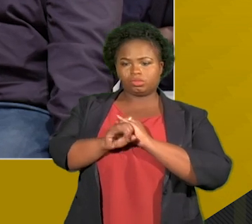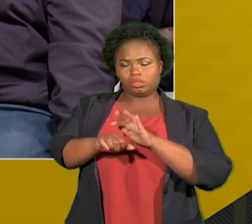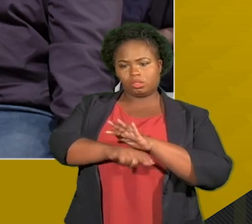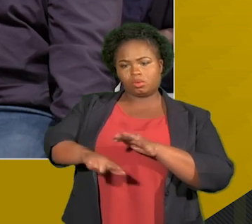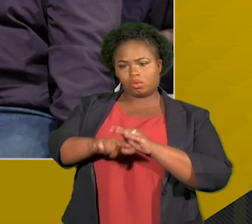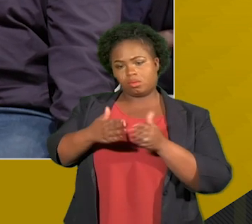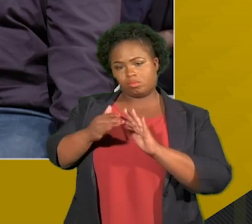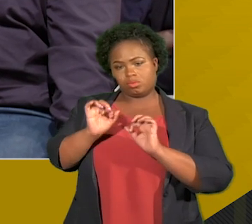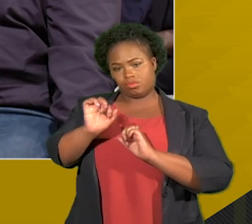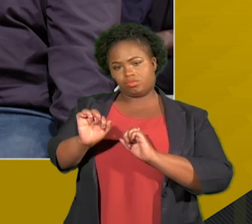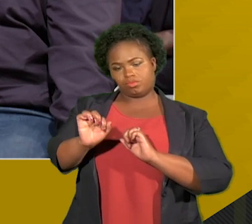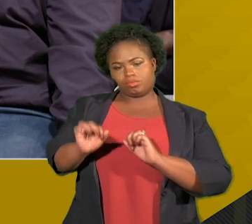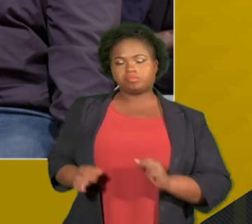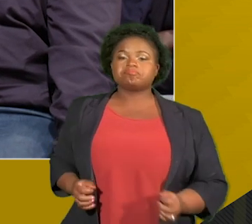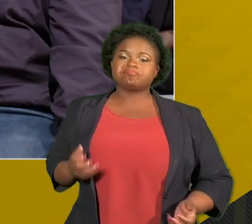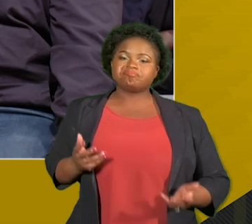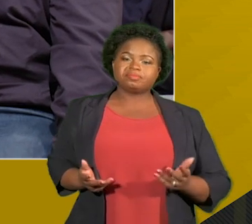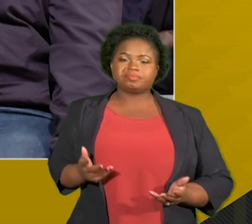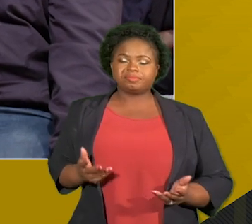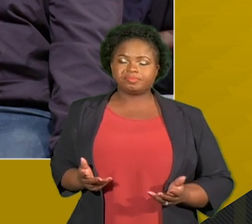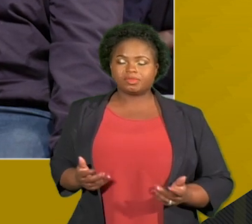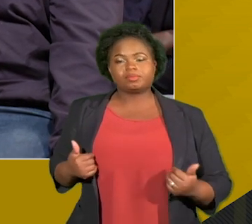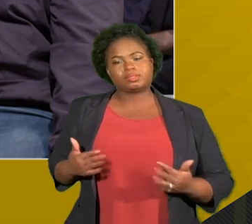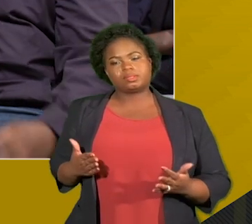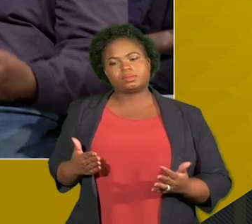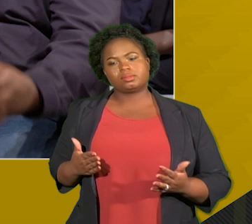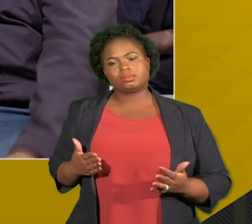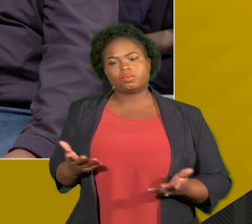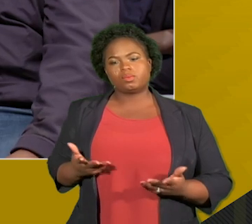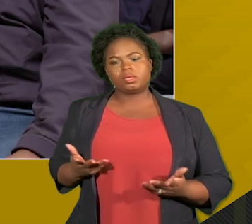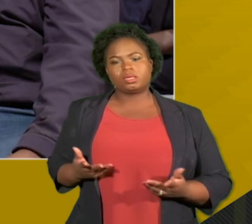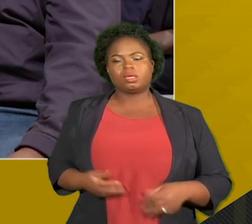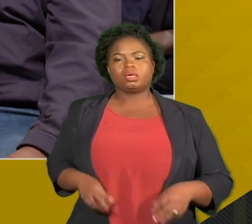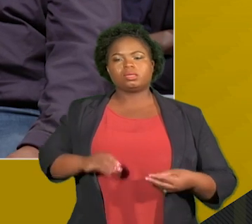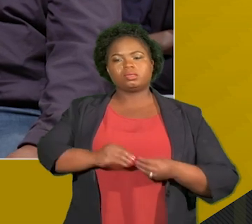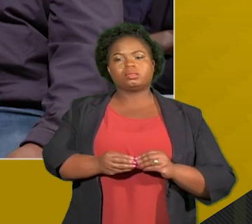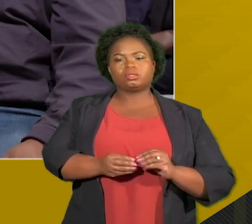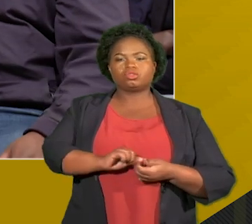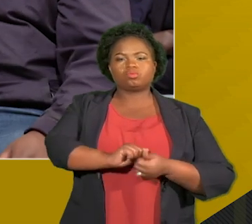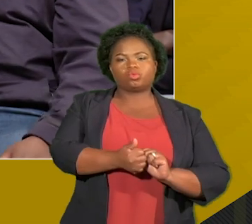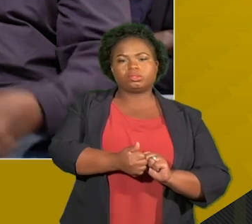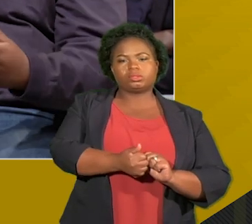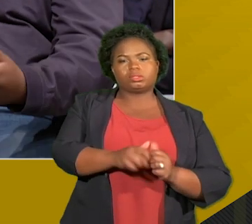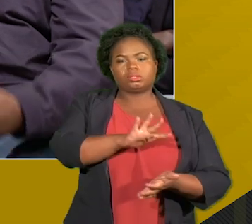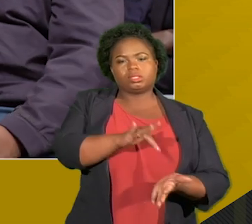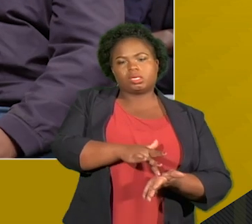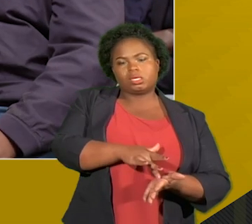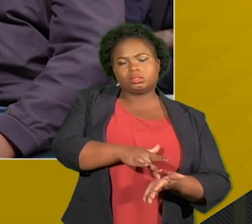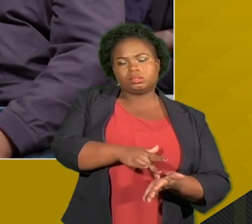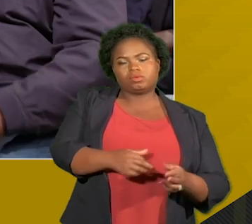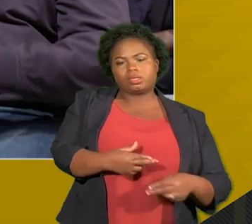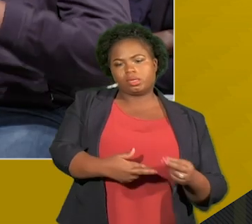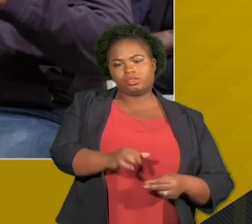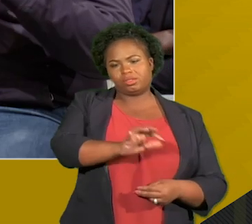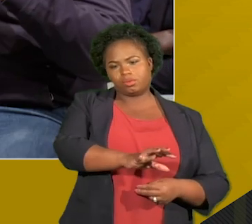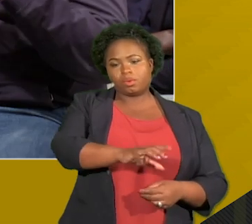area. Maybe the starting point would be recreation centers. If they might, I mean, the possibility is